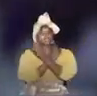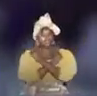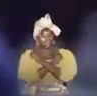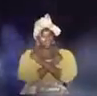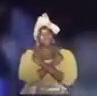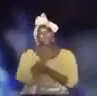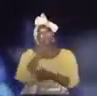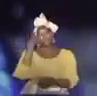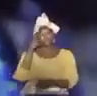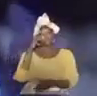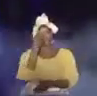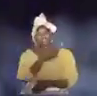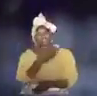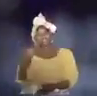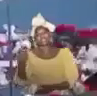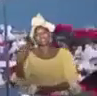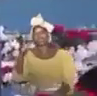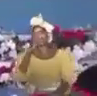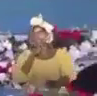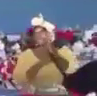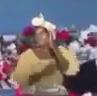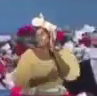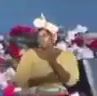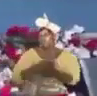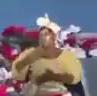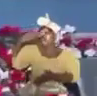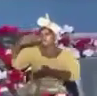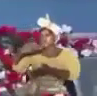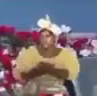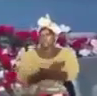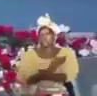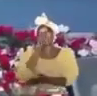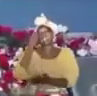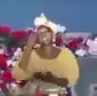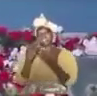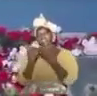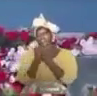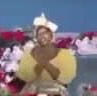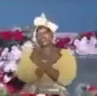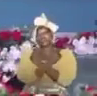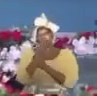God, to the end that you be spiritually minded.